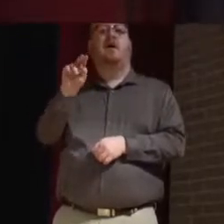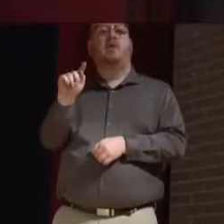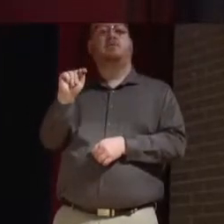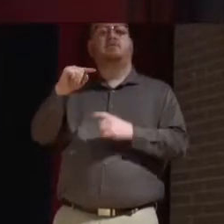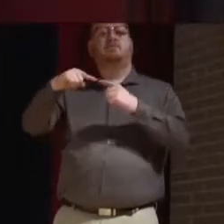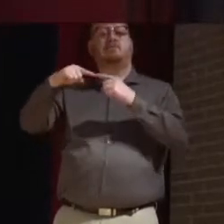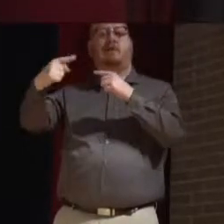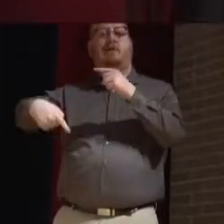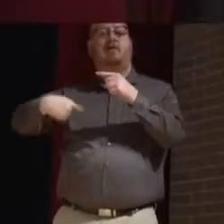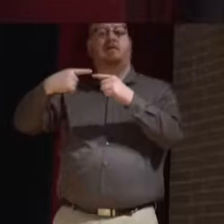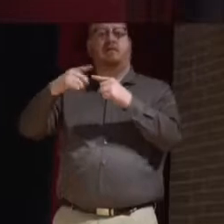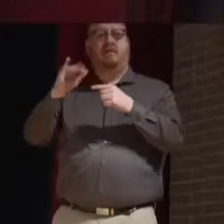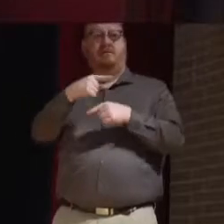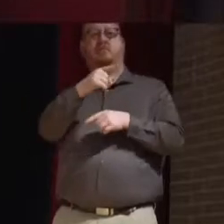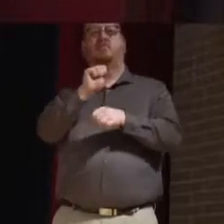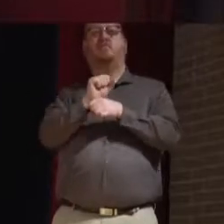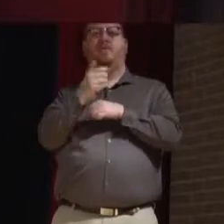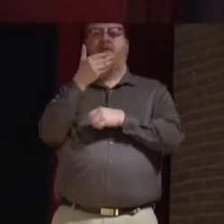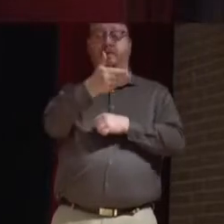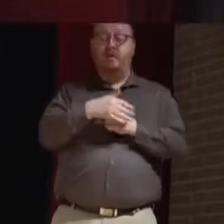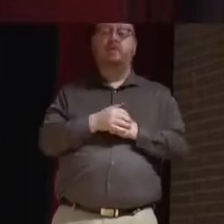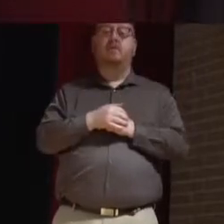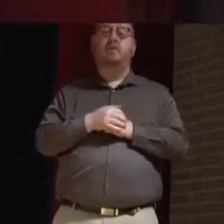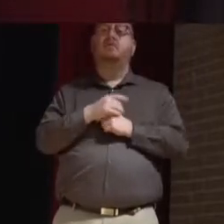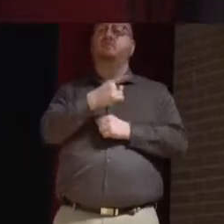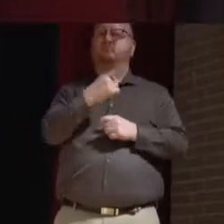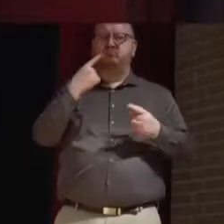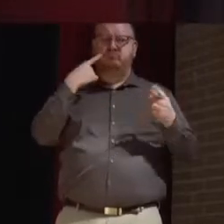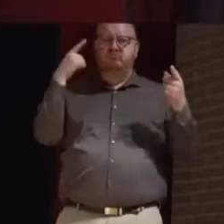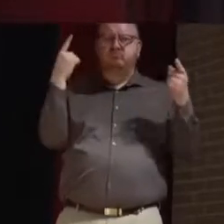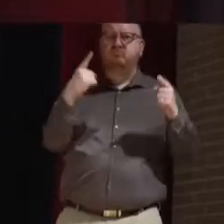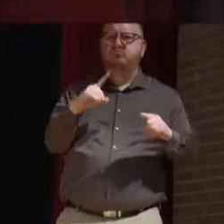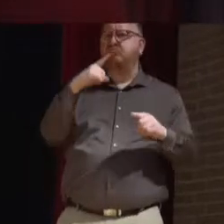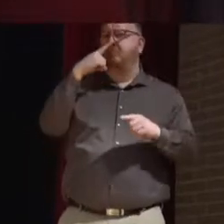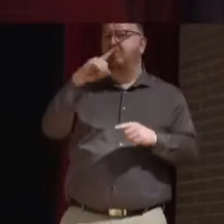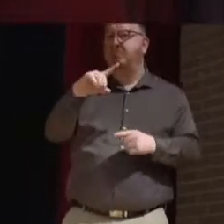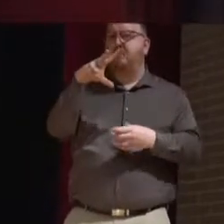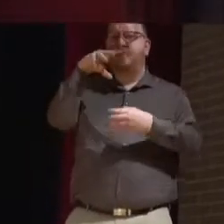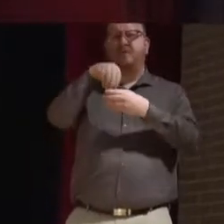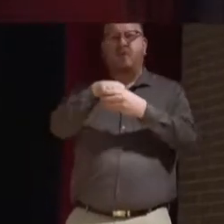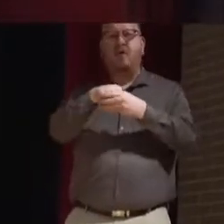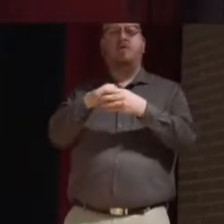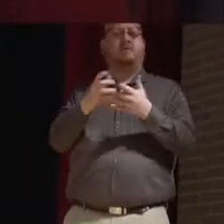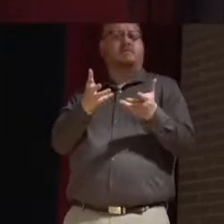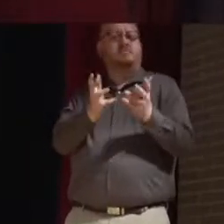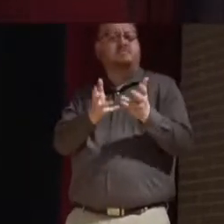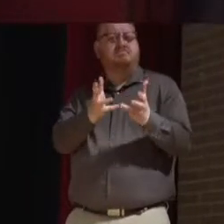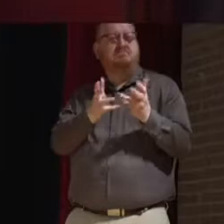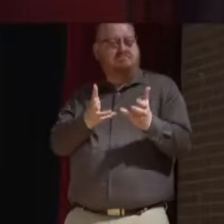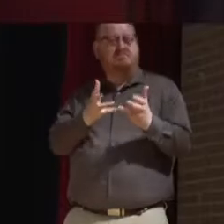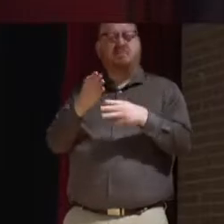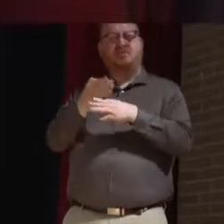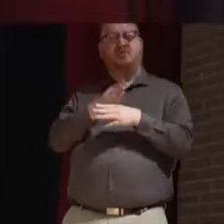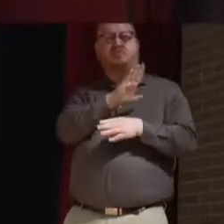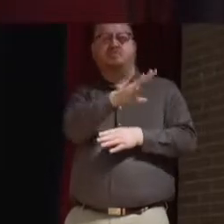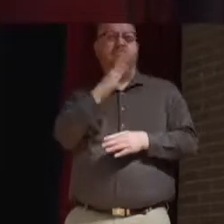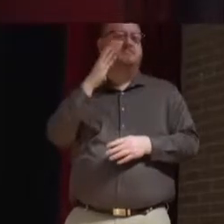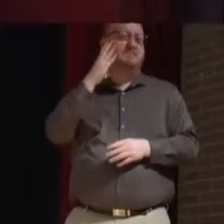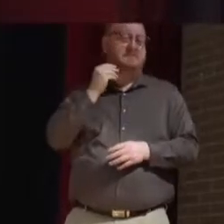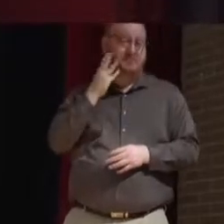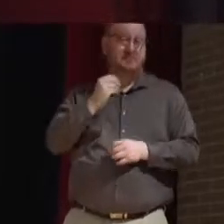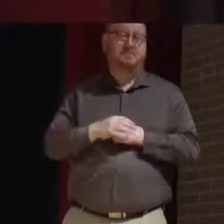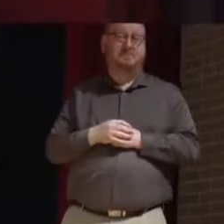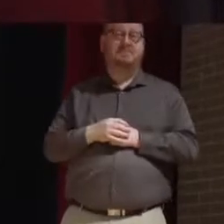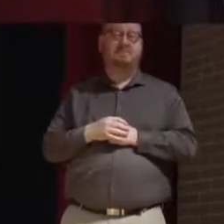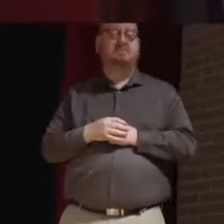She graciously agreed to be part of our community conversation tonight to share with us some of her experiences.